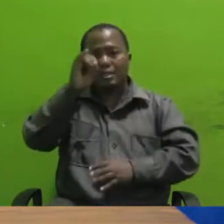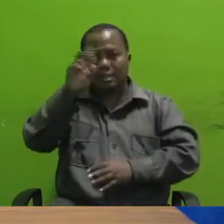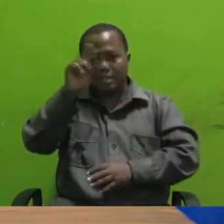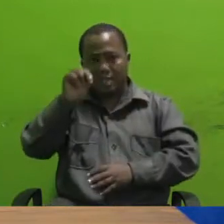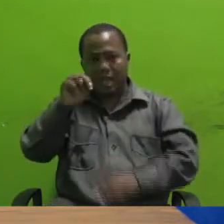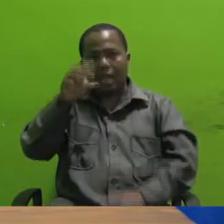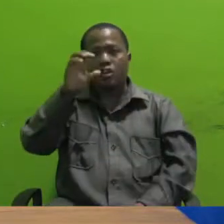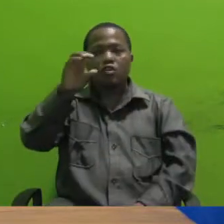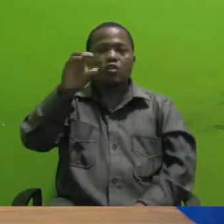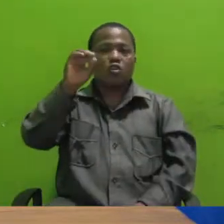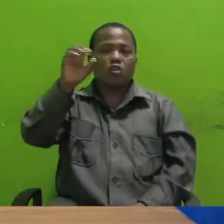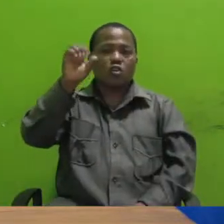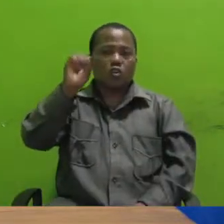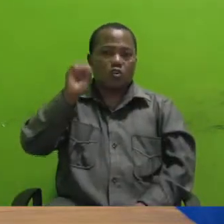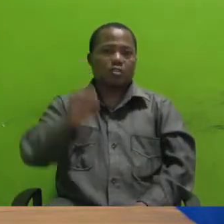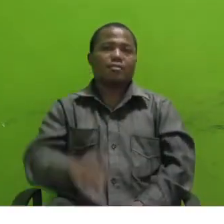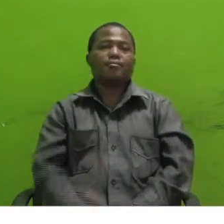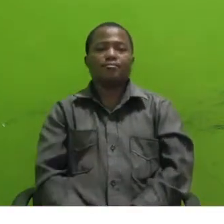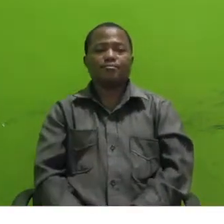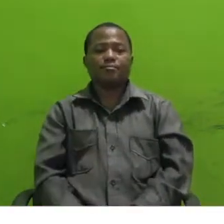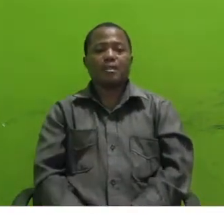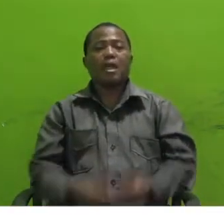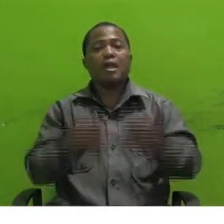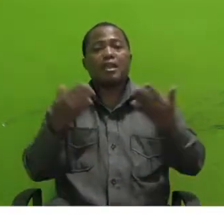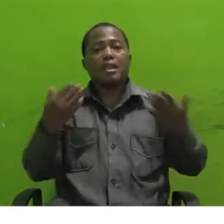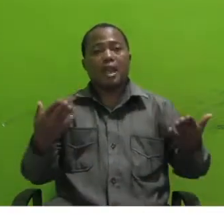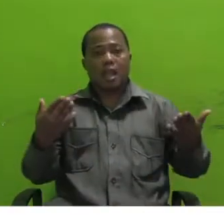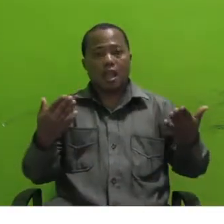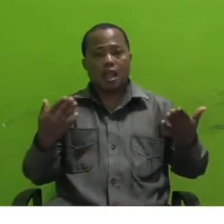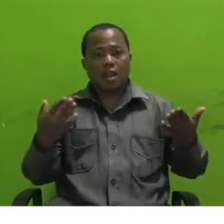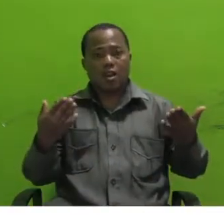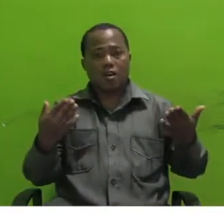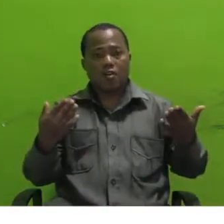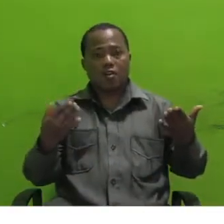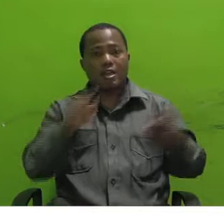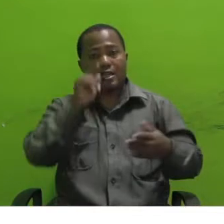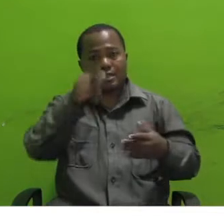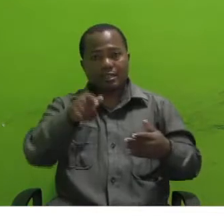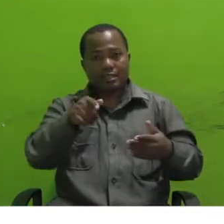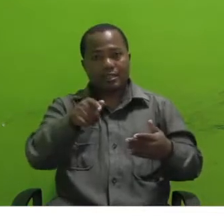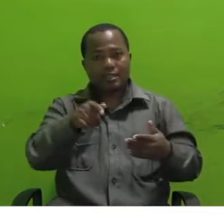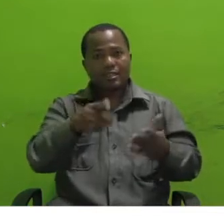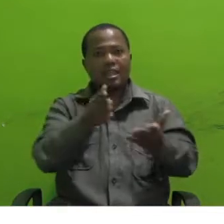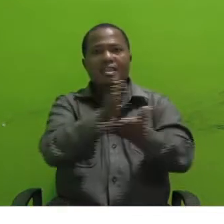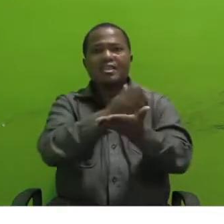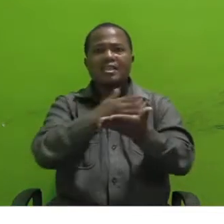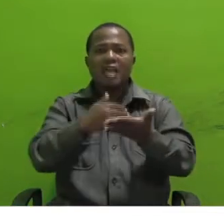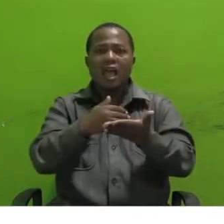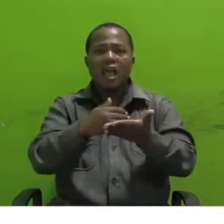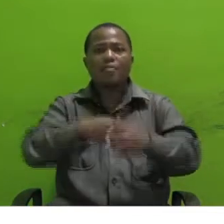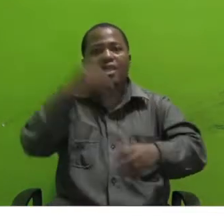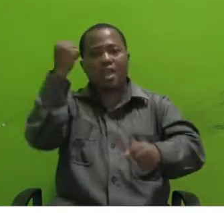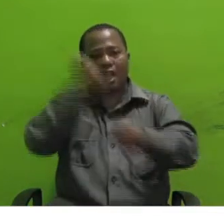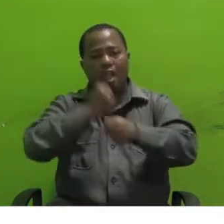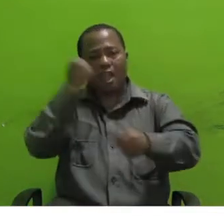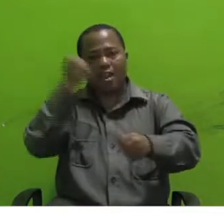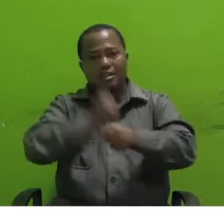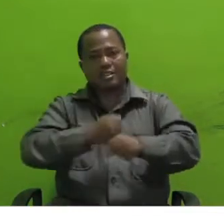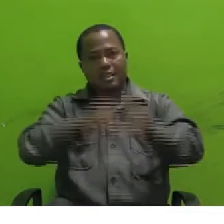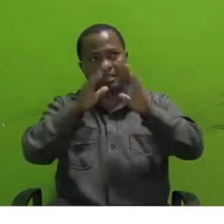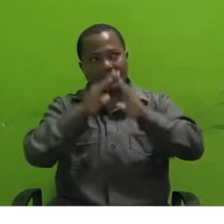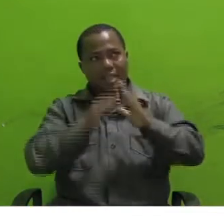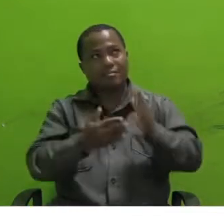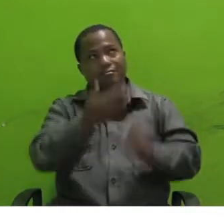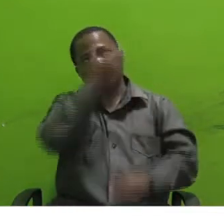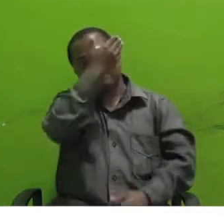cosine, and tangents. So now, below here are some of your